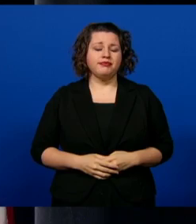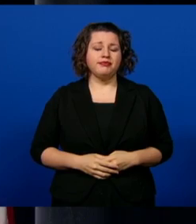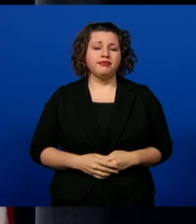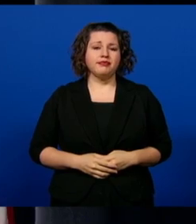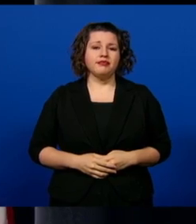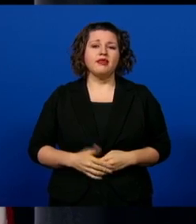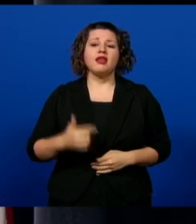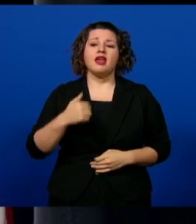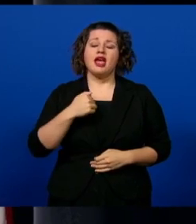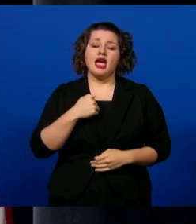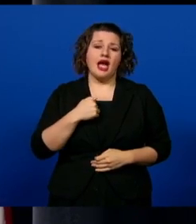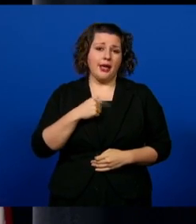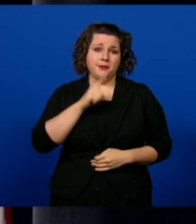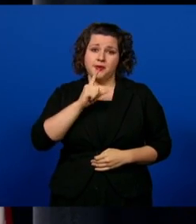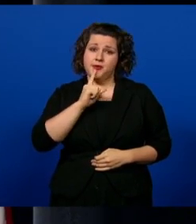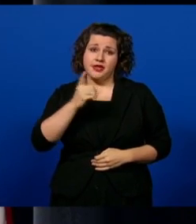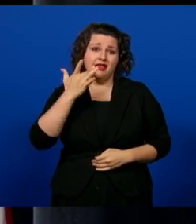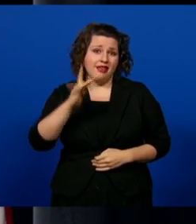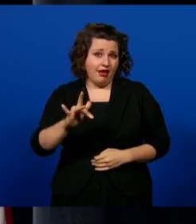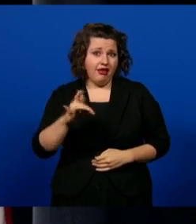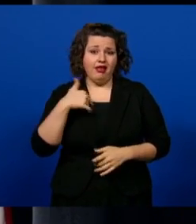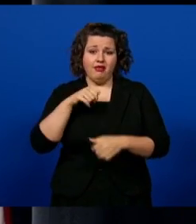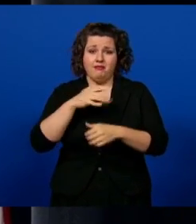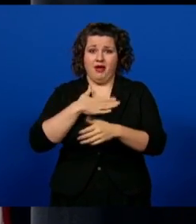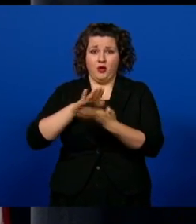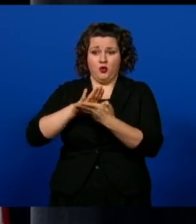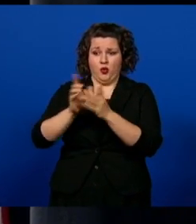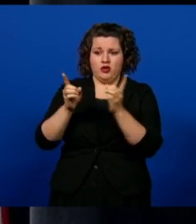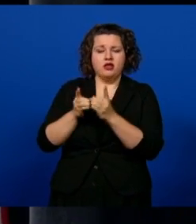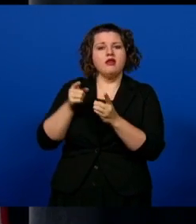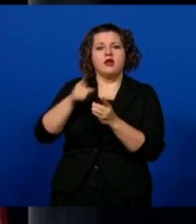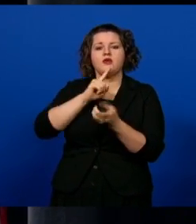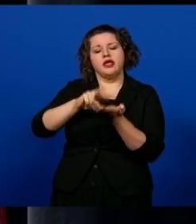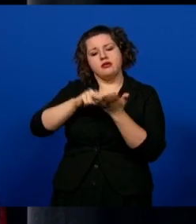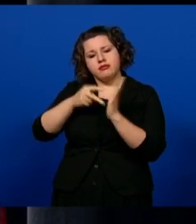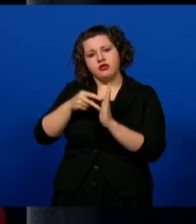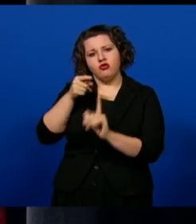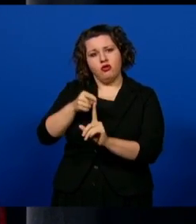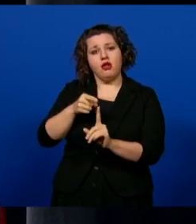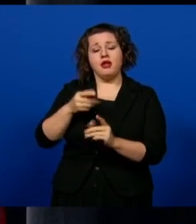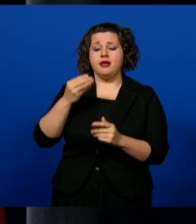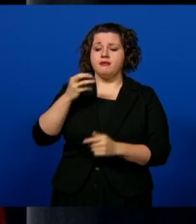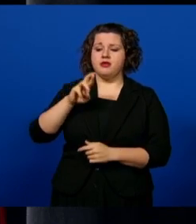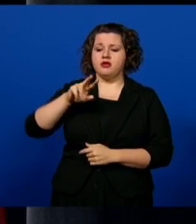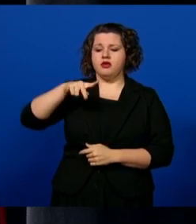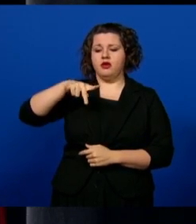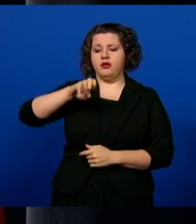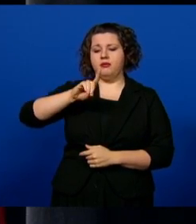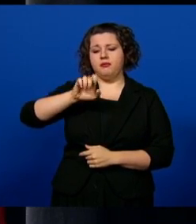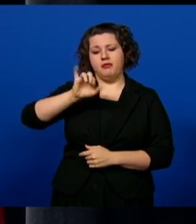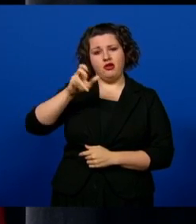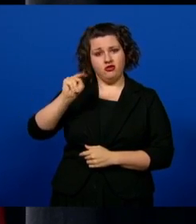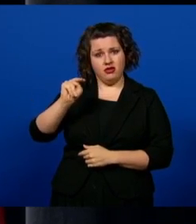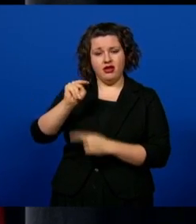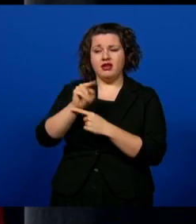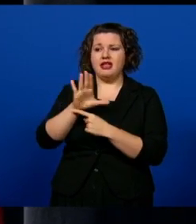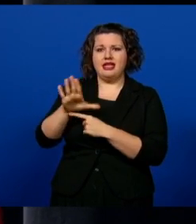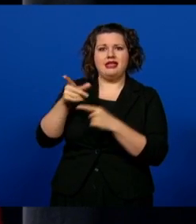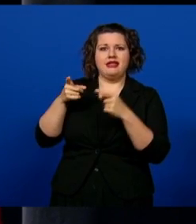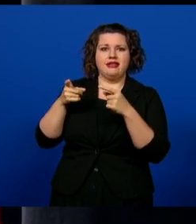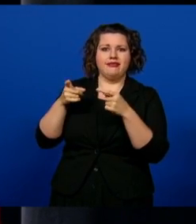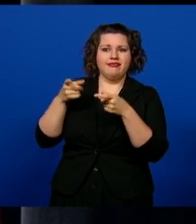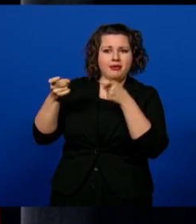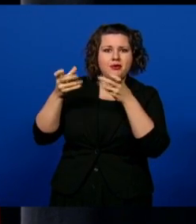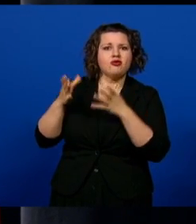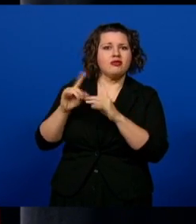I am so fortunate to work in a district that's intentional. Mr. Pedersen and his administration team have been really wonderful